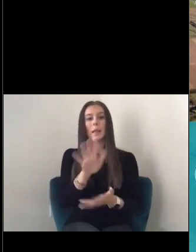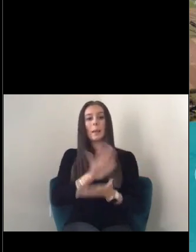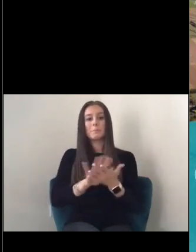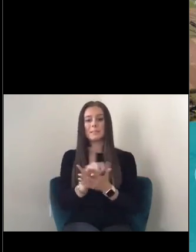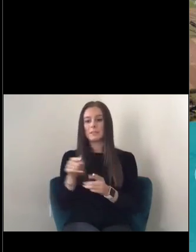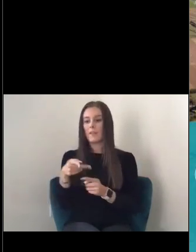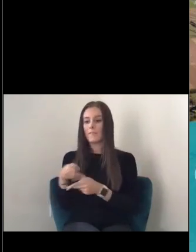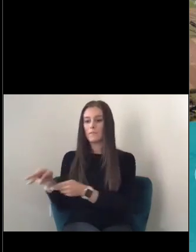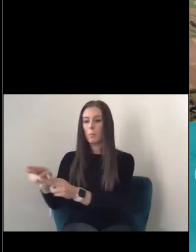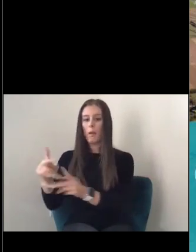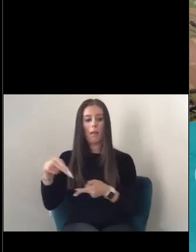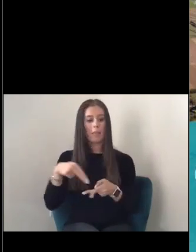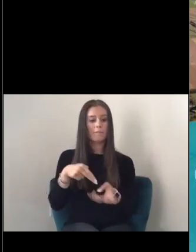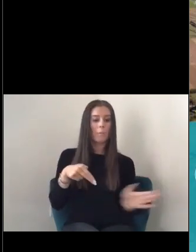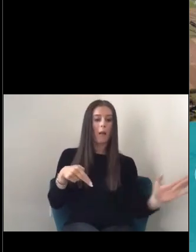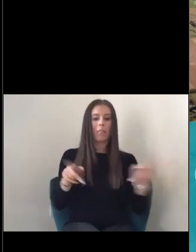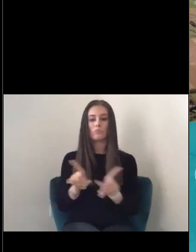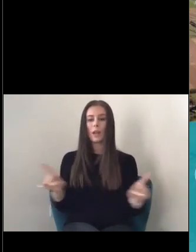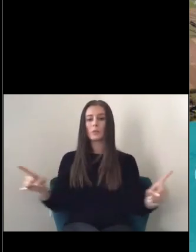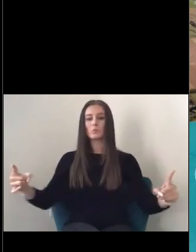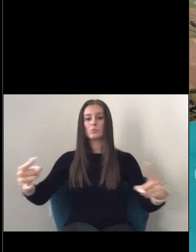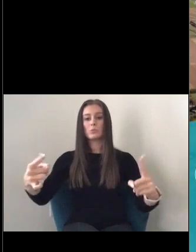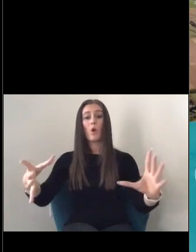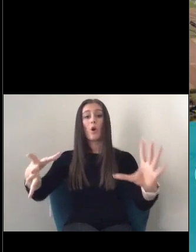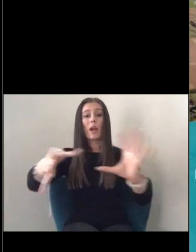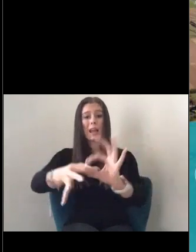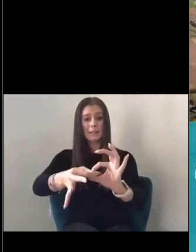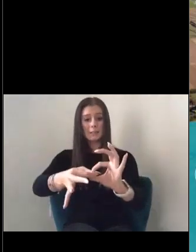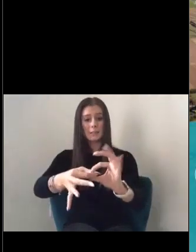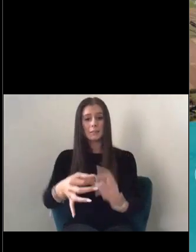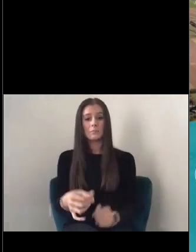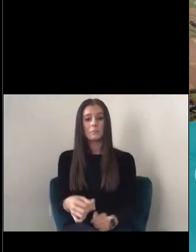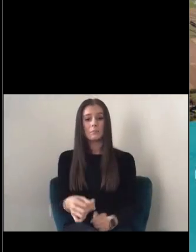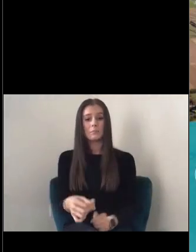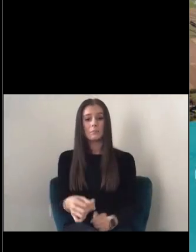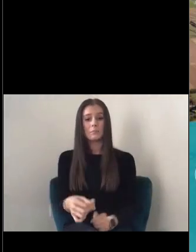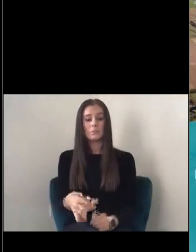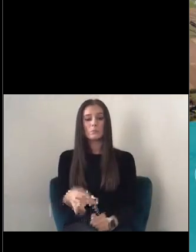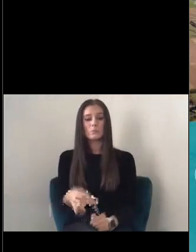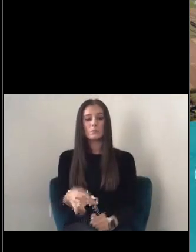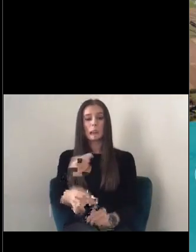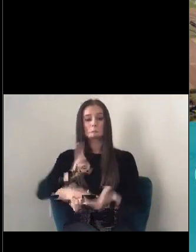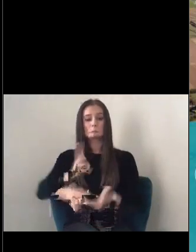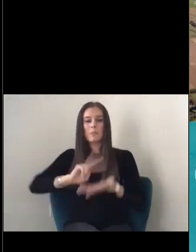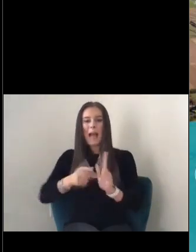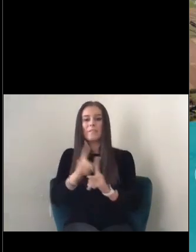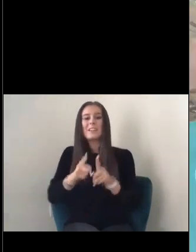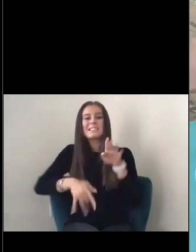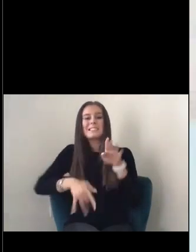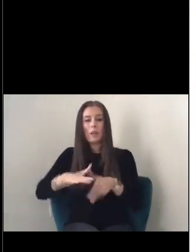existing footpath at either end, and this proposal is closer to the original alignment.